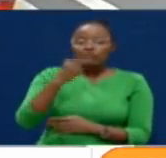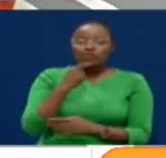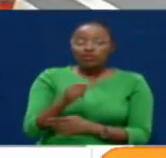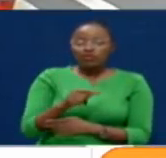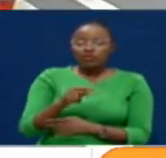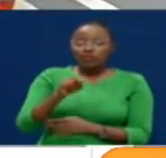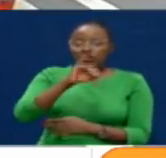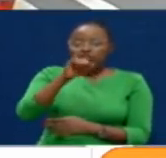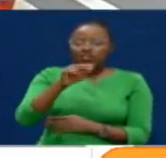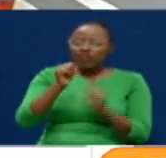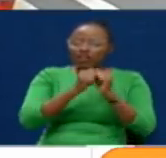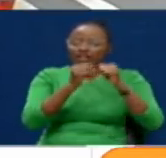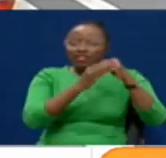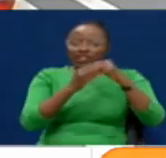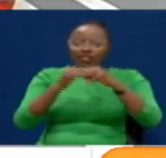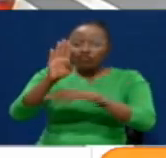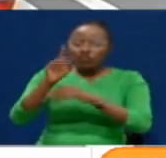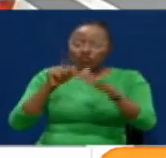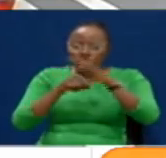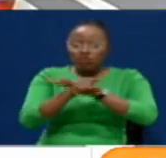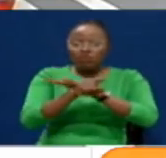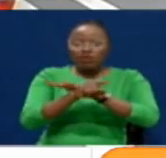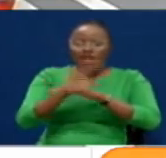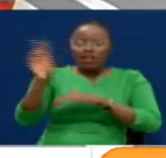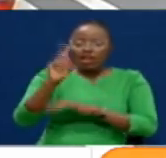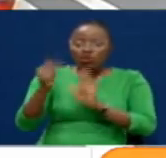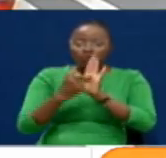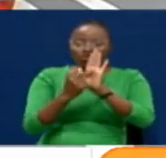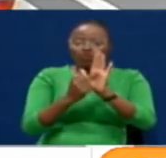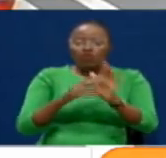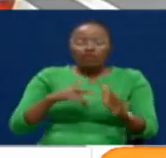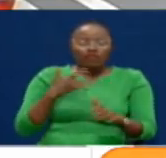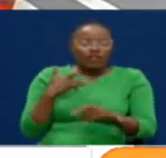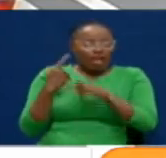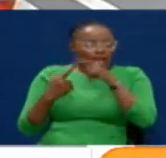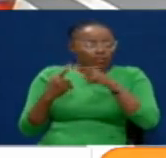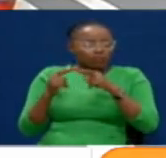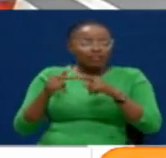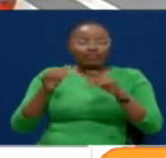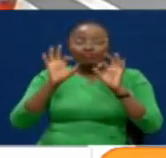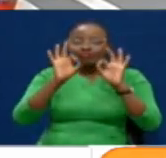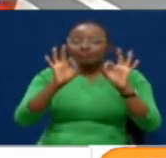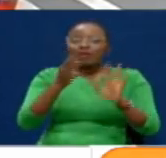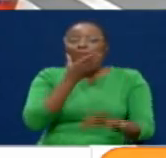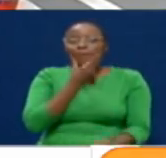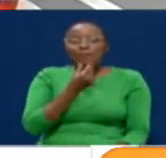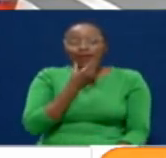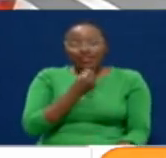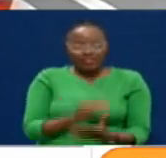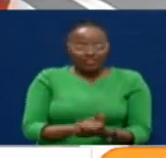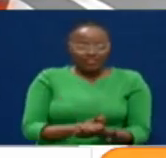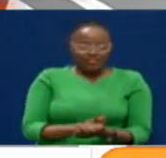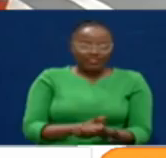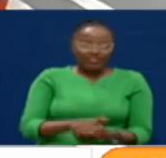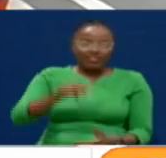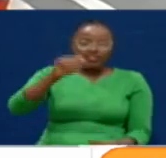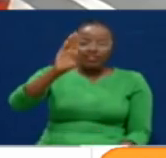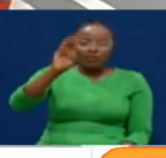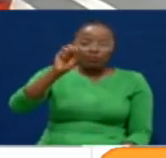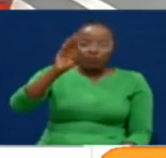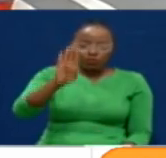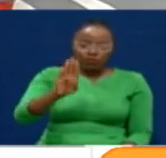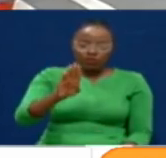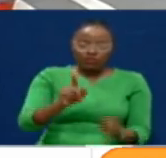in 1994, I entered your rally card, Nairobi Showground. I remember the experience to date. Great man. And then Bob Drani